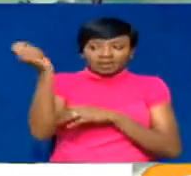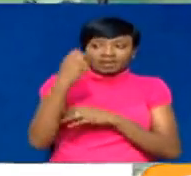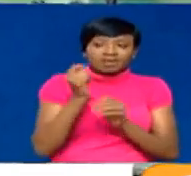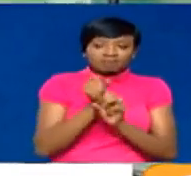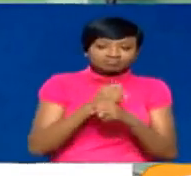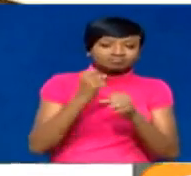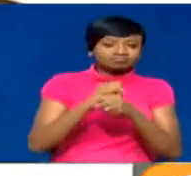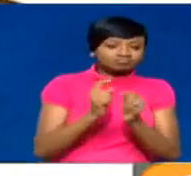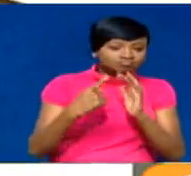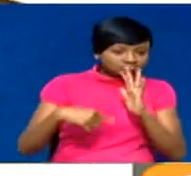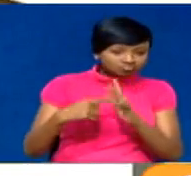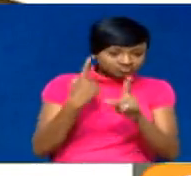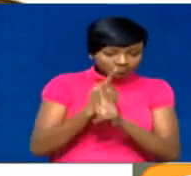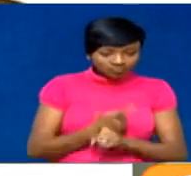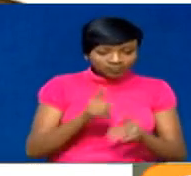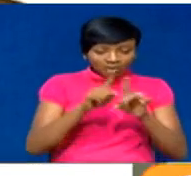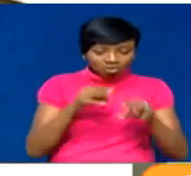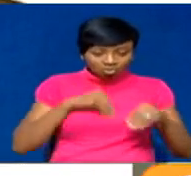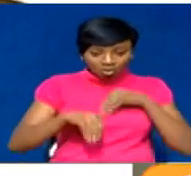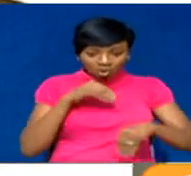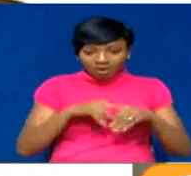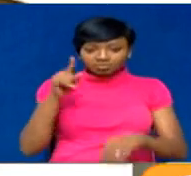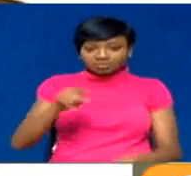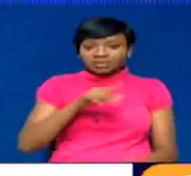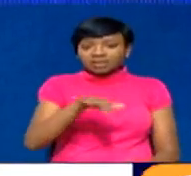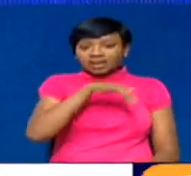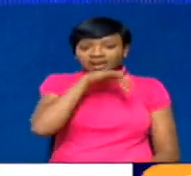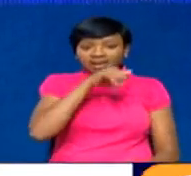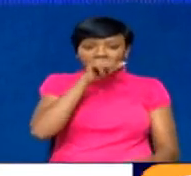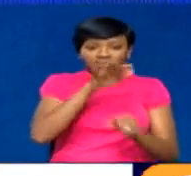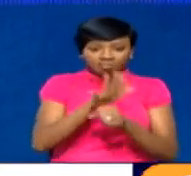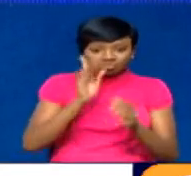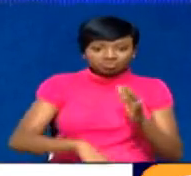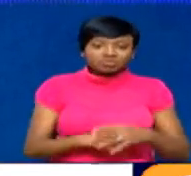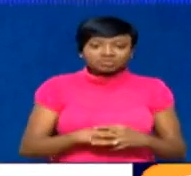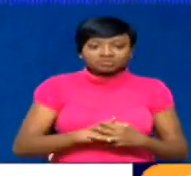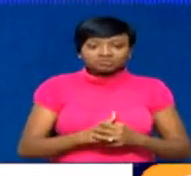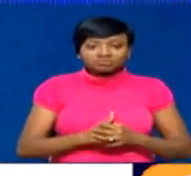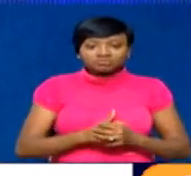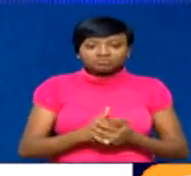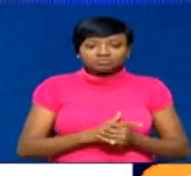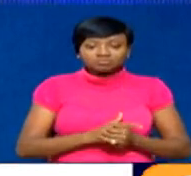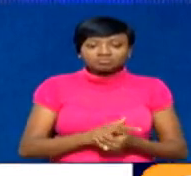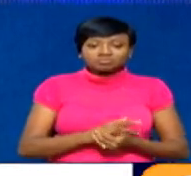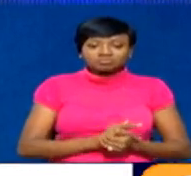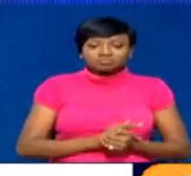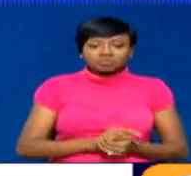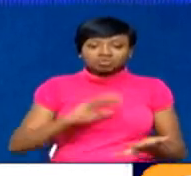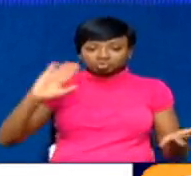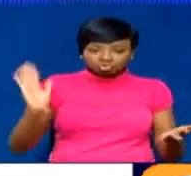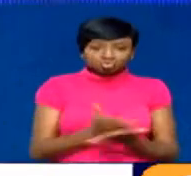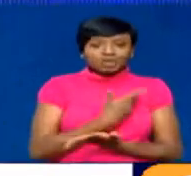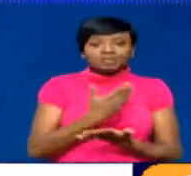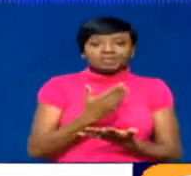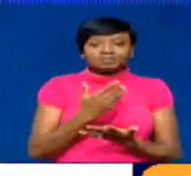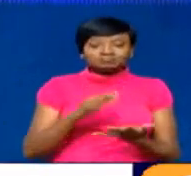powerhouse. On corruption, Raila is proposing a 3D prescription. I pledge to lead a war against corruption. We